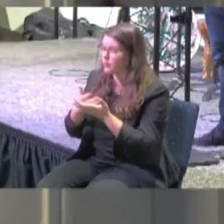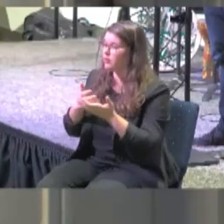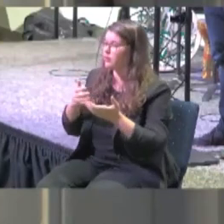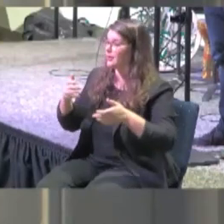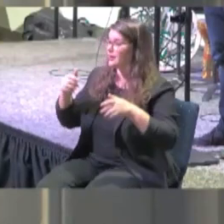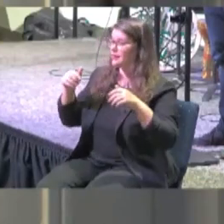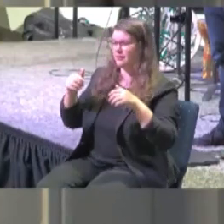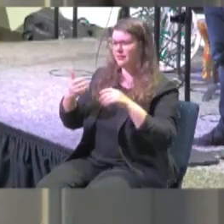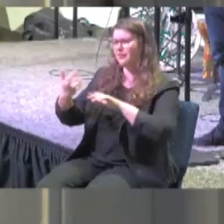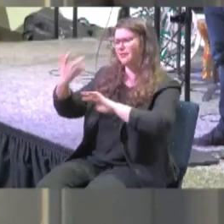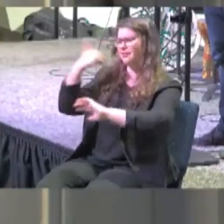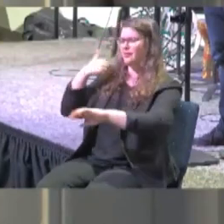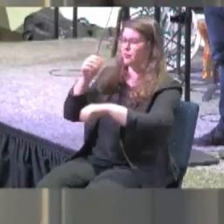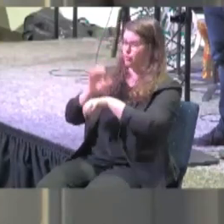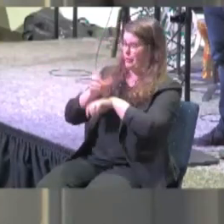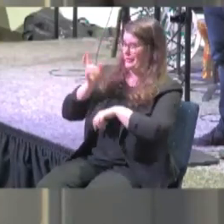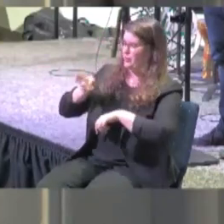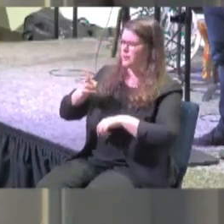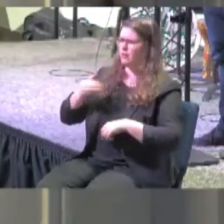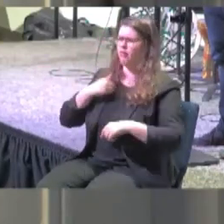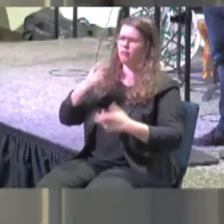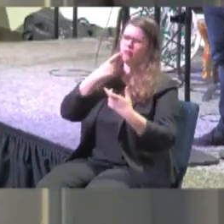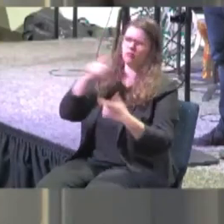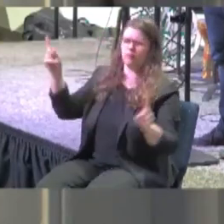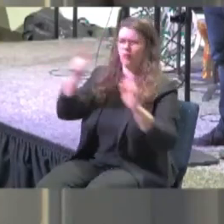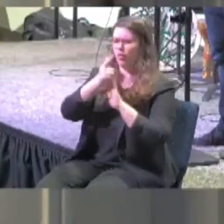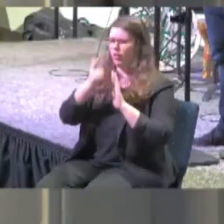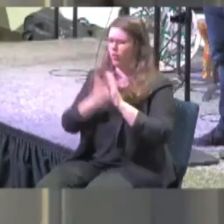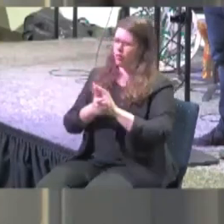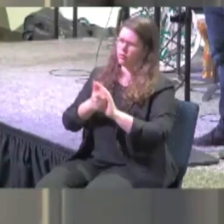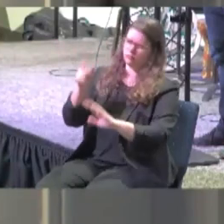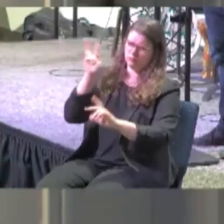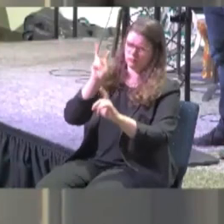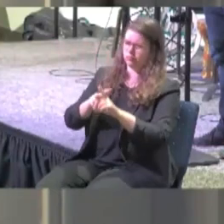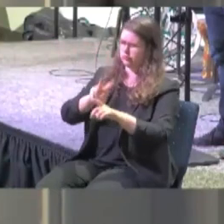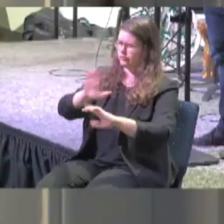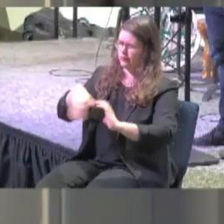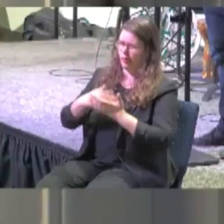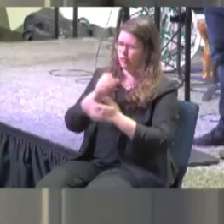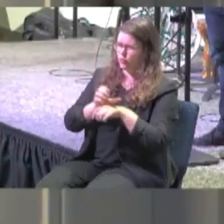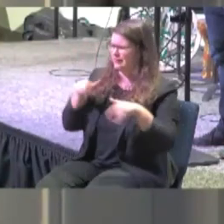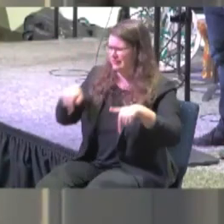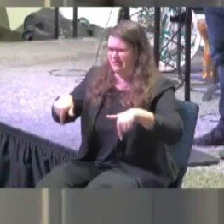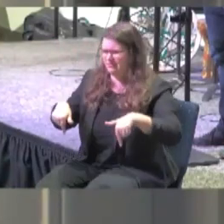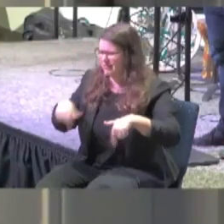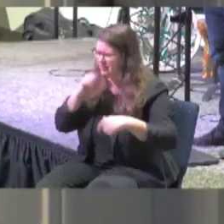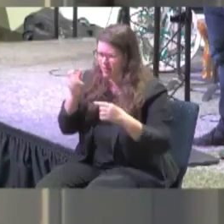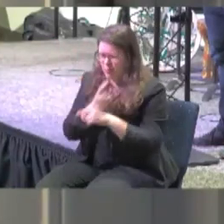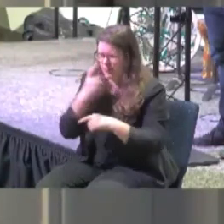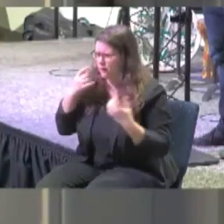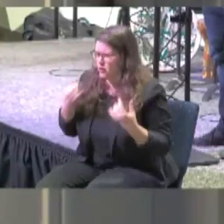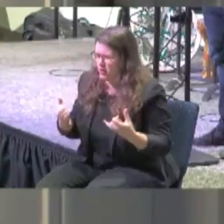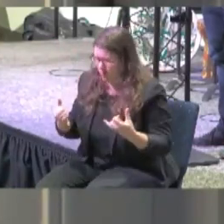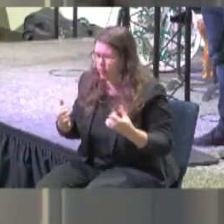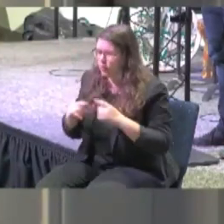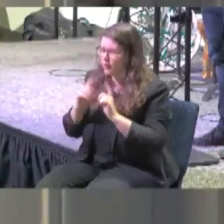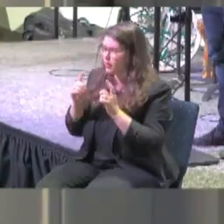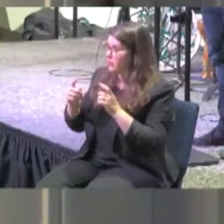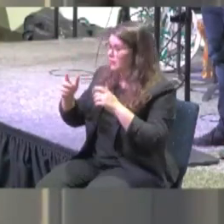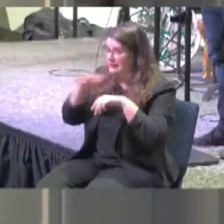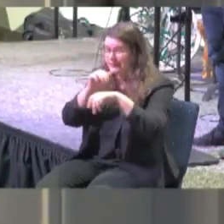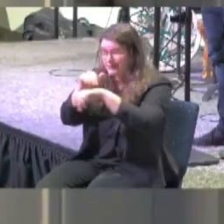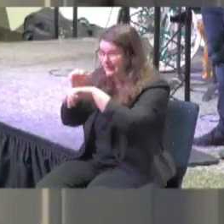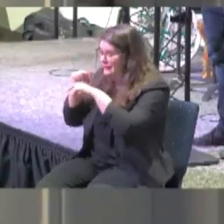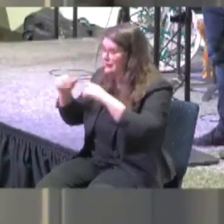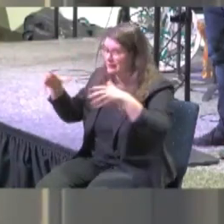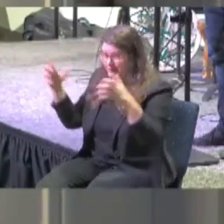pronouncements or imposing laws on the church, but for us to reach real good agreement about as much as we can